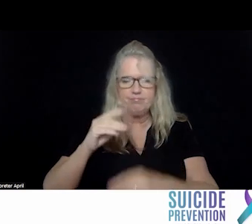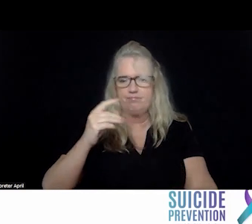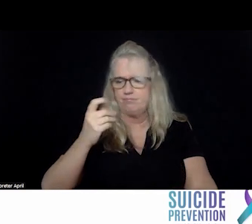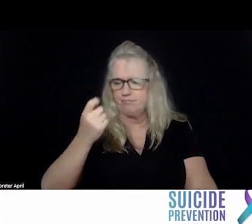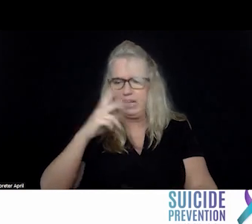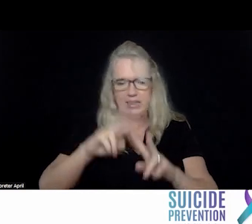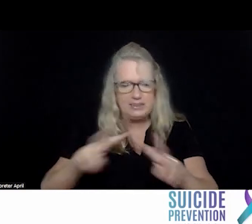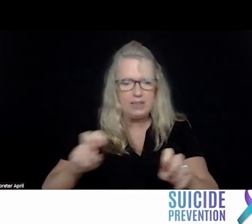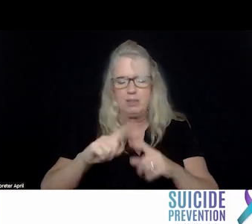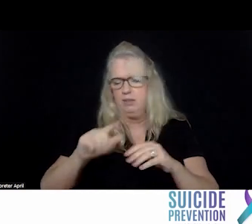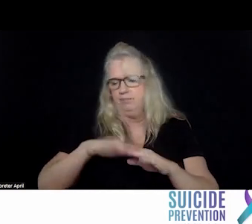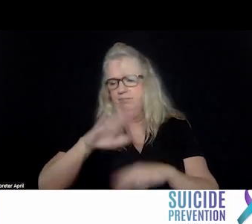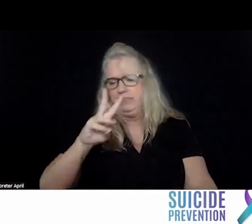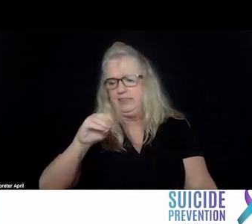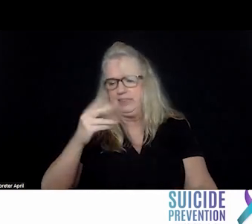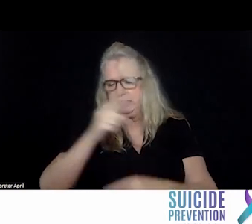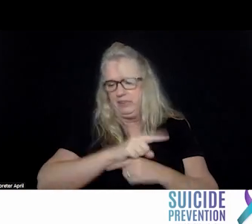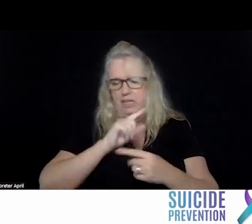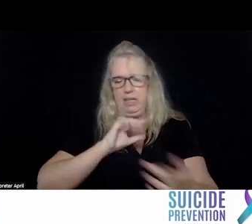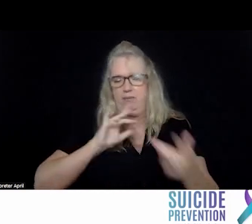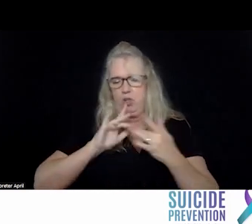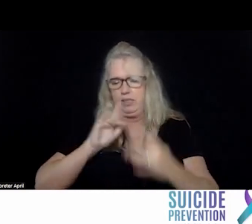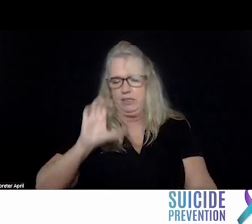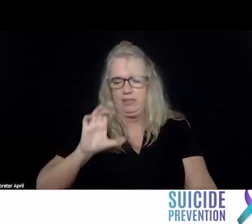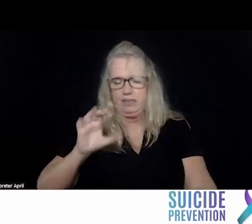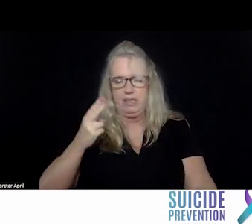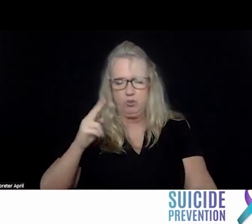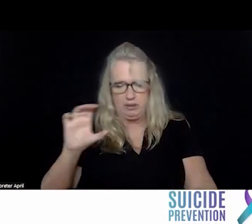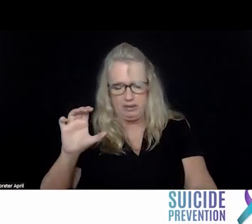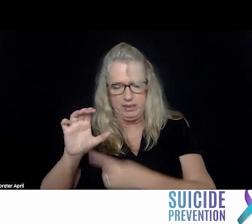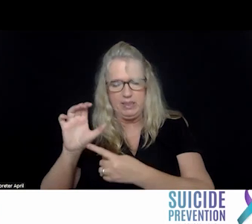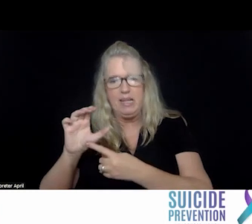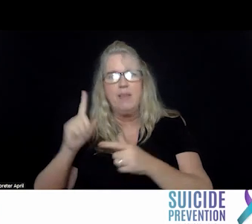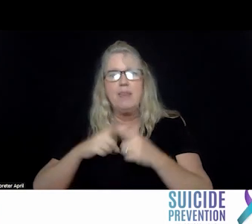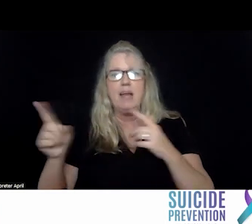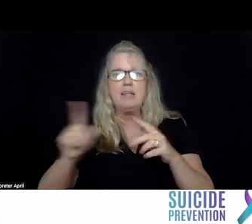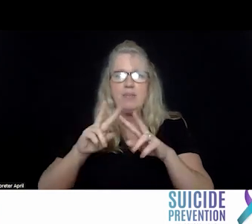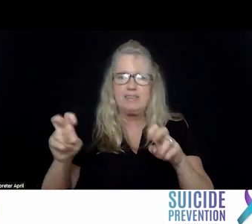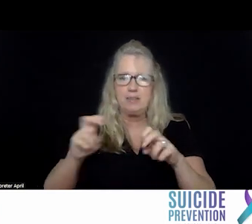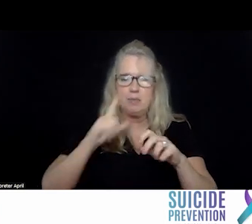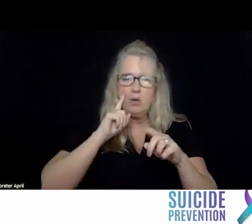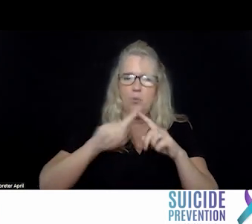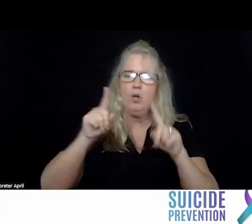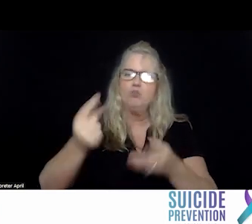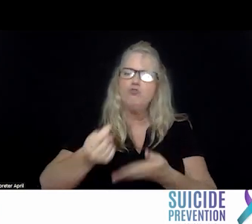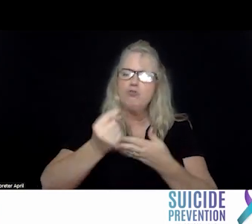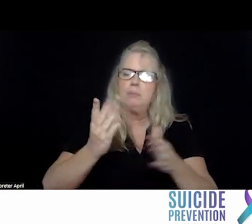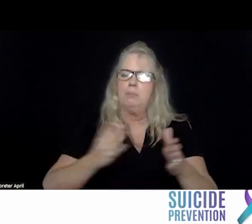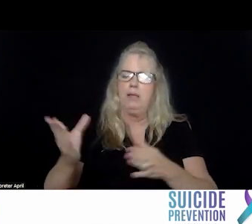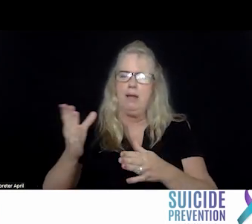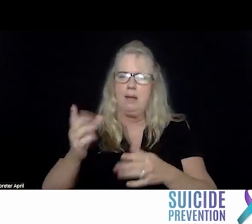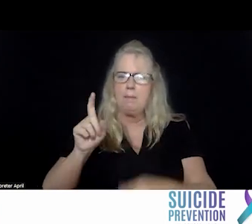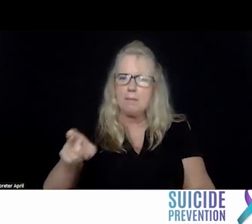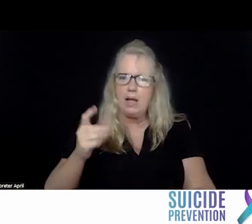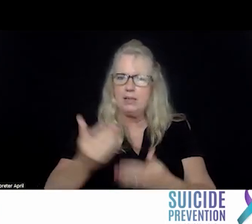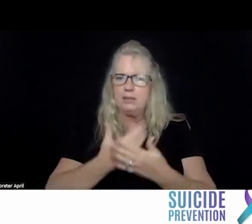60 days of contacting the CCBHC. That assessment then goes into a treatment plan that has to be updated